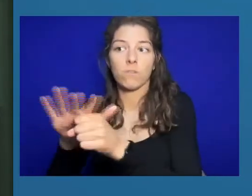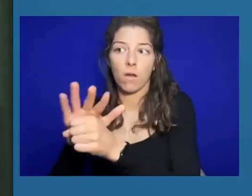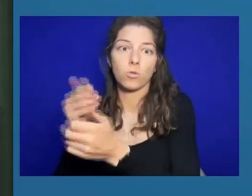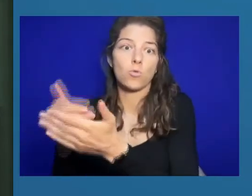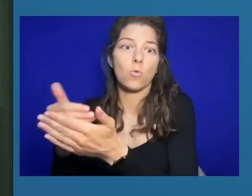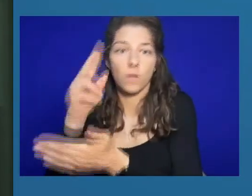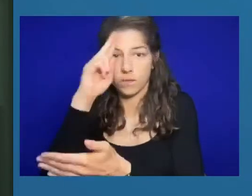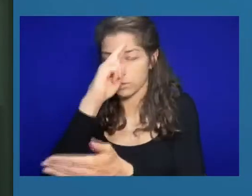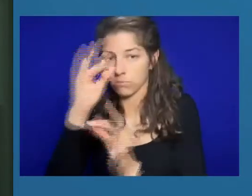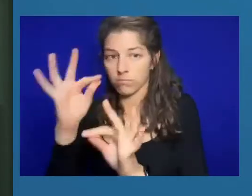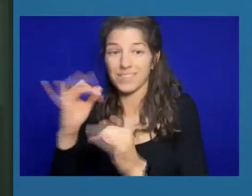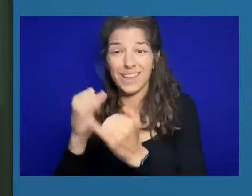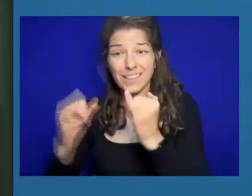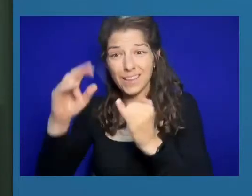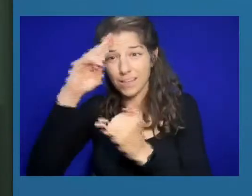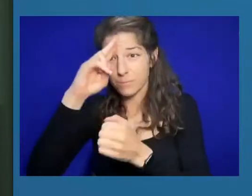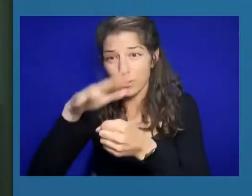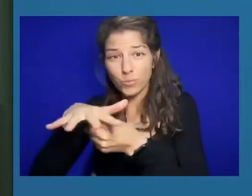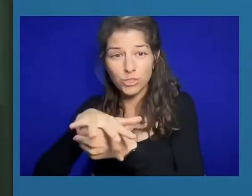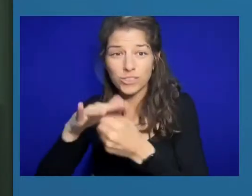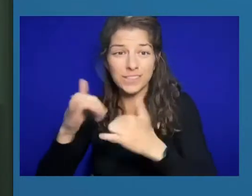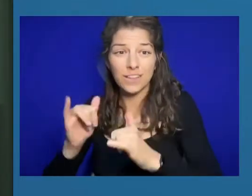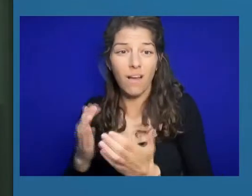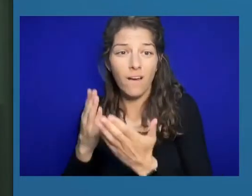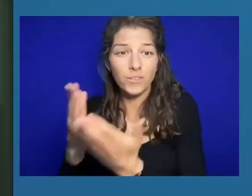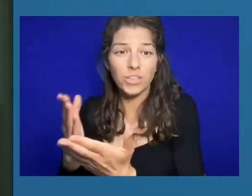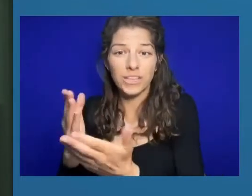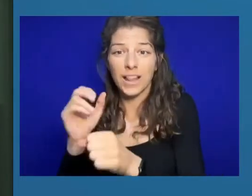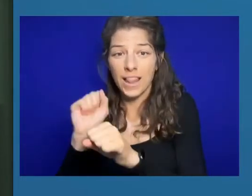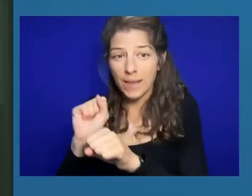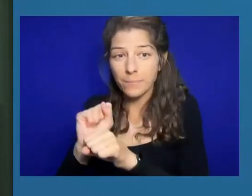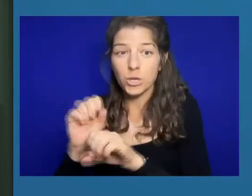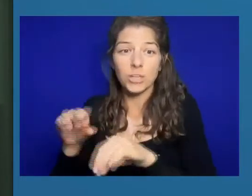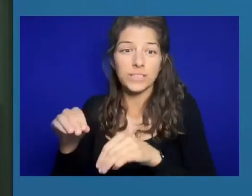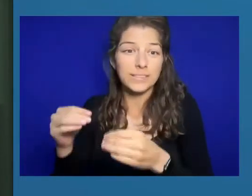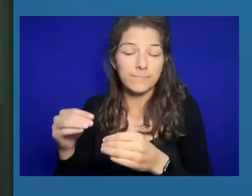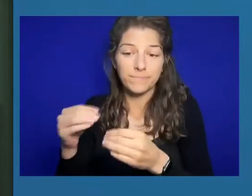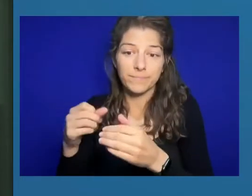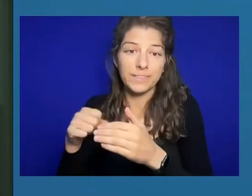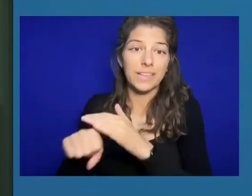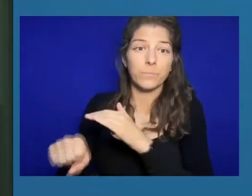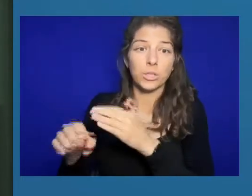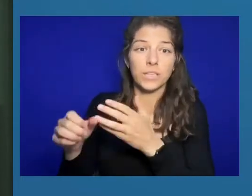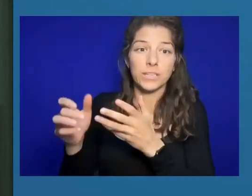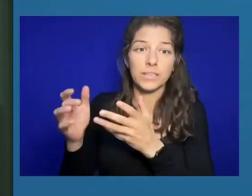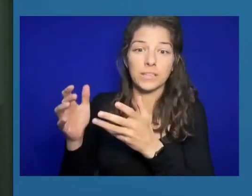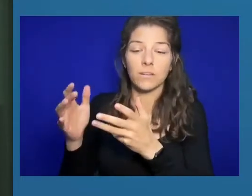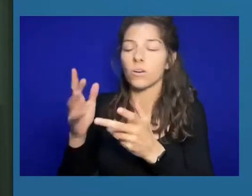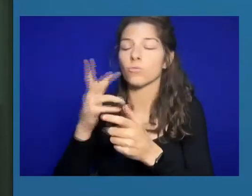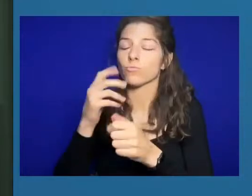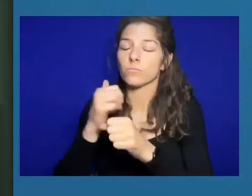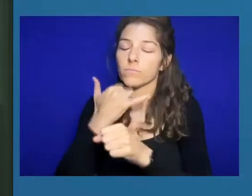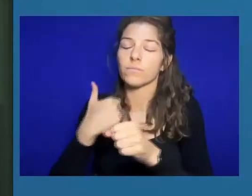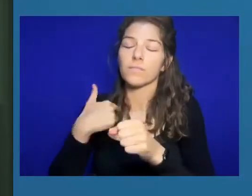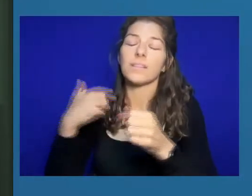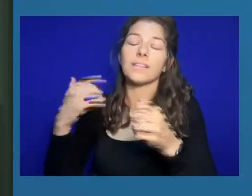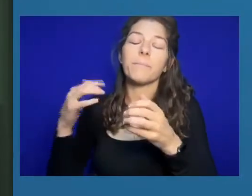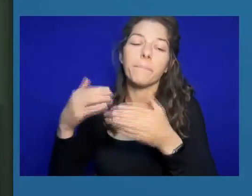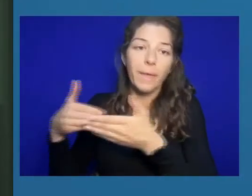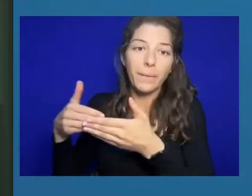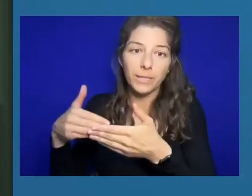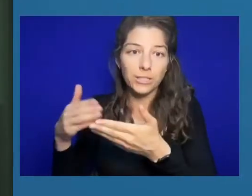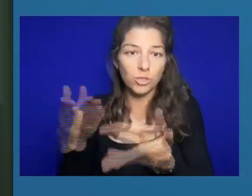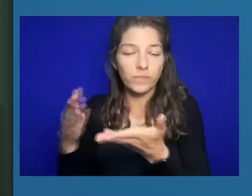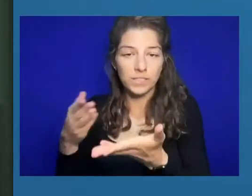of the last hospitals in our region still offering labor and delivery services, which are critically important for families like ours.